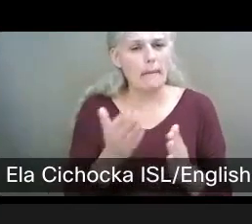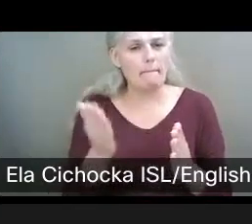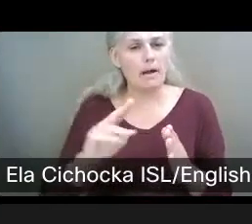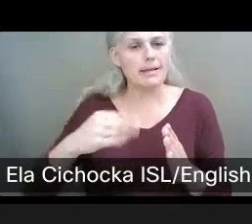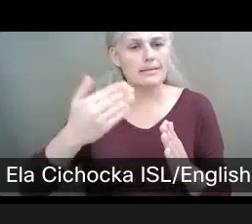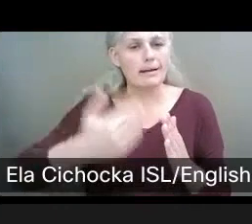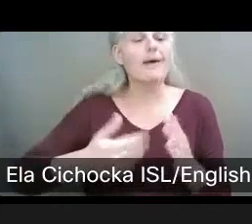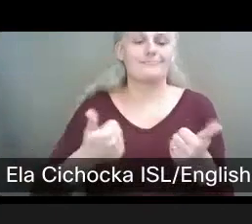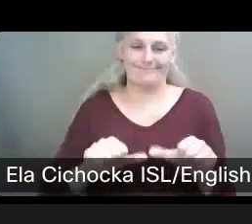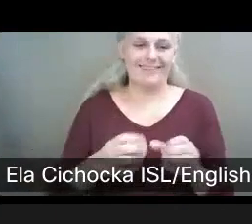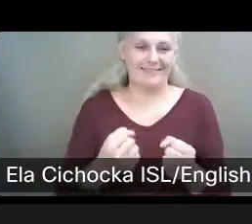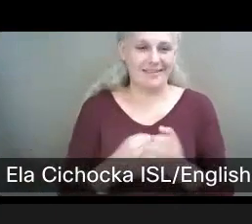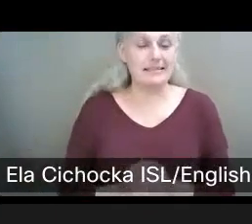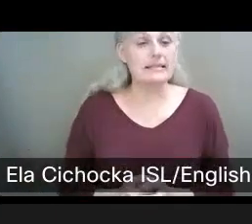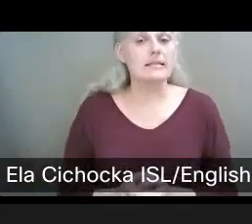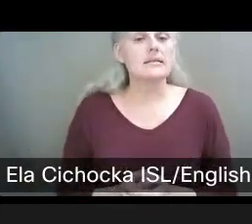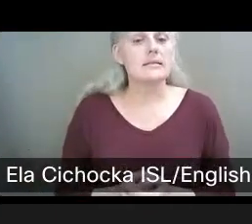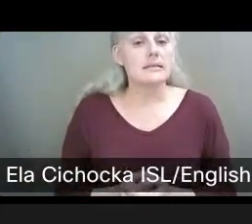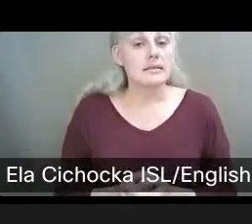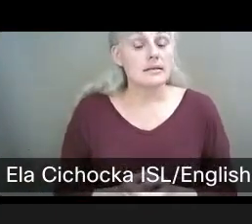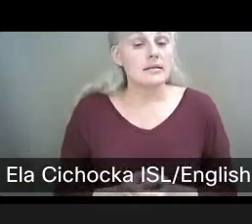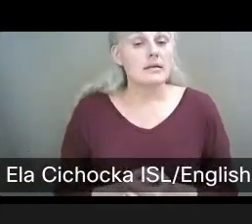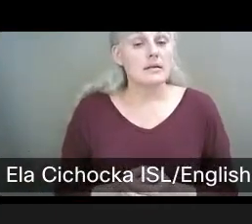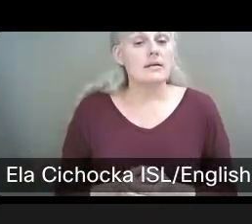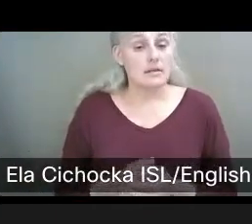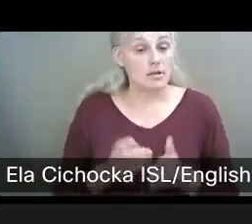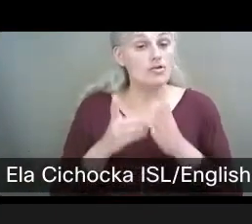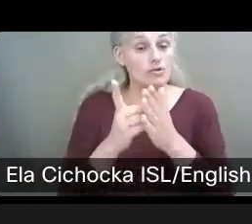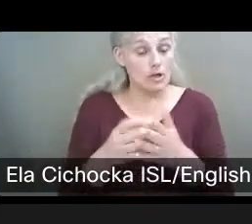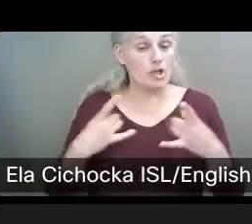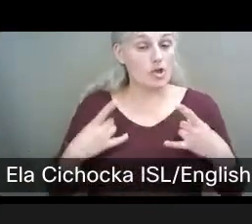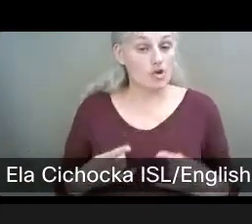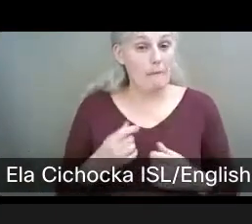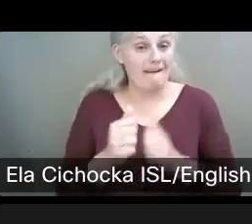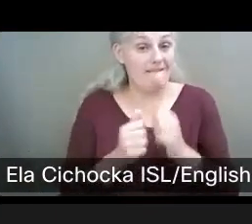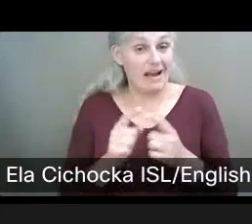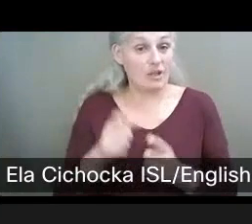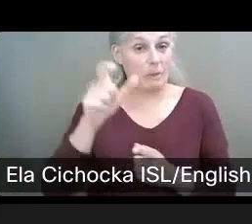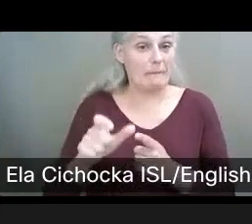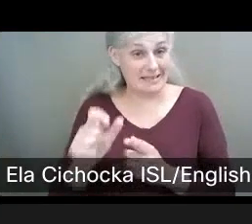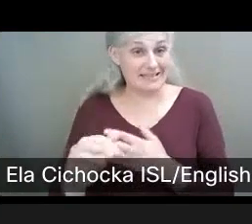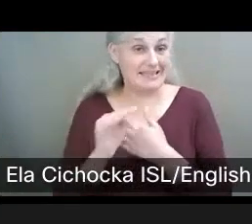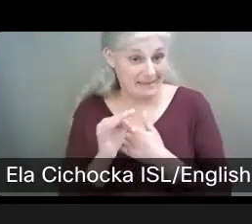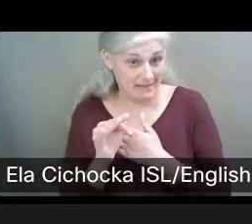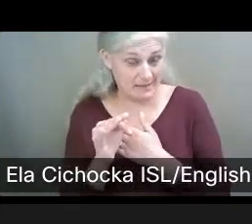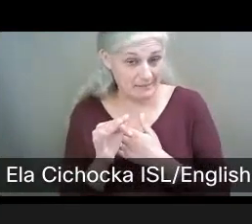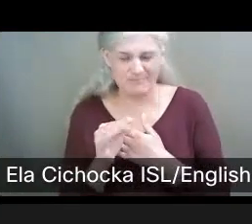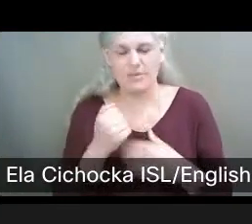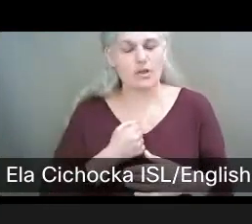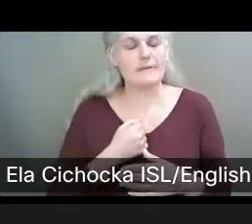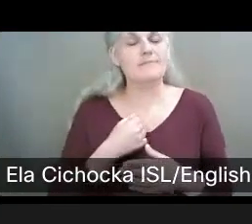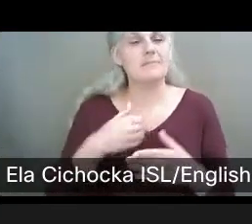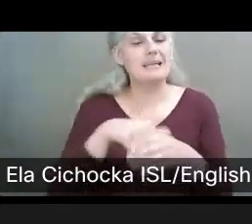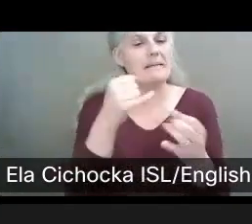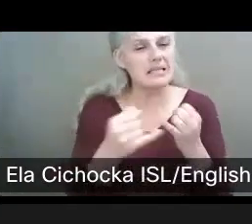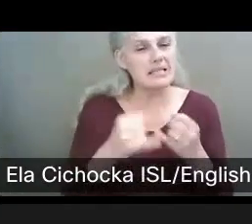Oh yeah, here we go. So yes, so I direct the human factors and patient safety. So what exactly is that when it's at home?